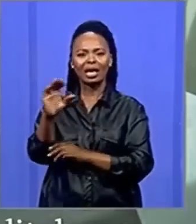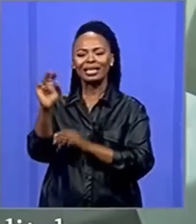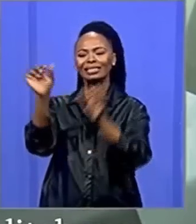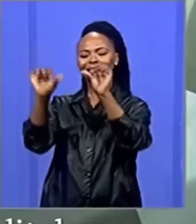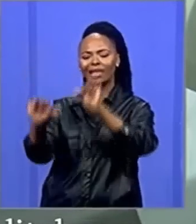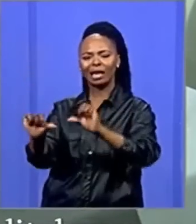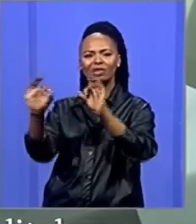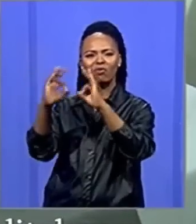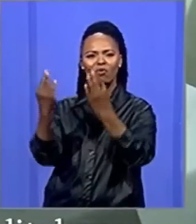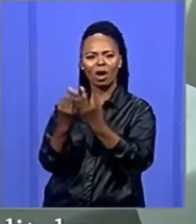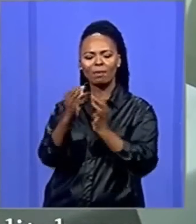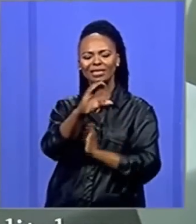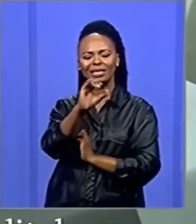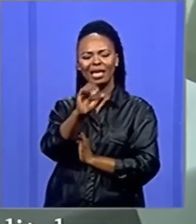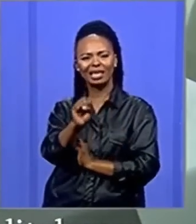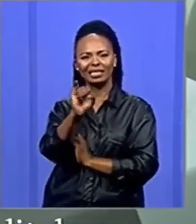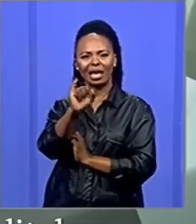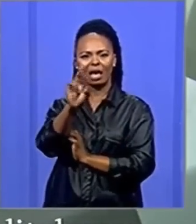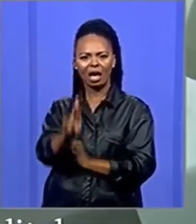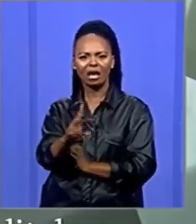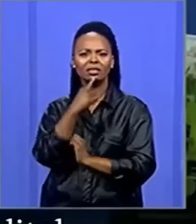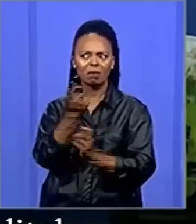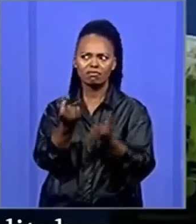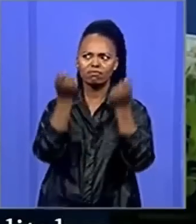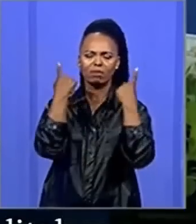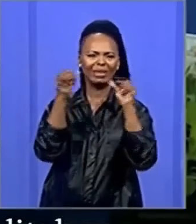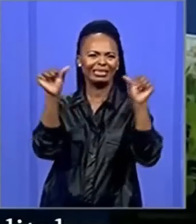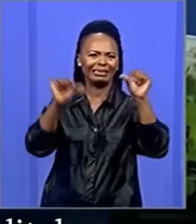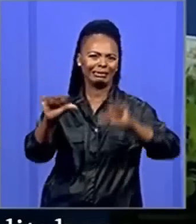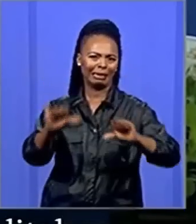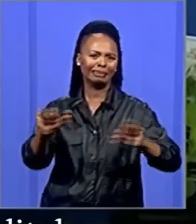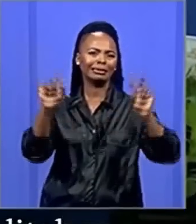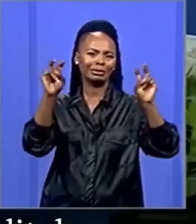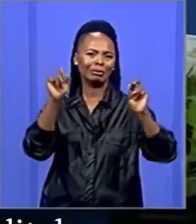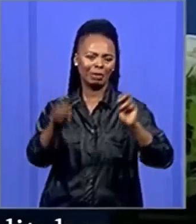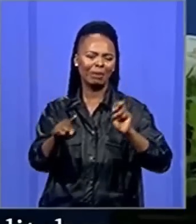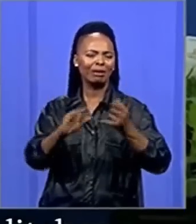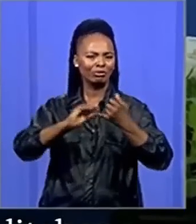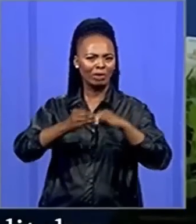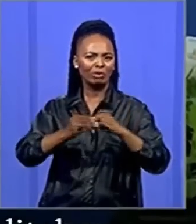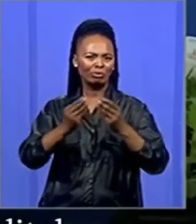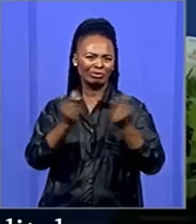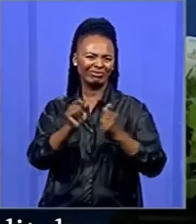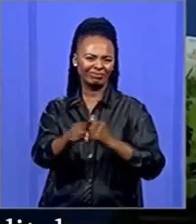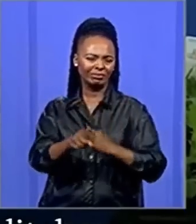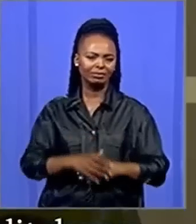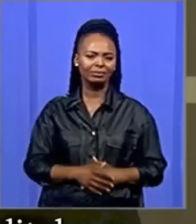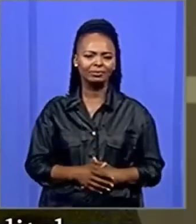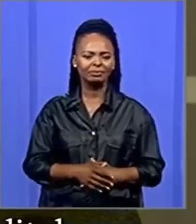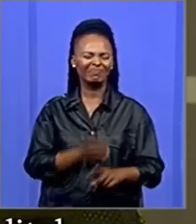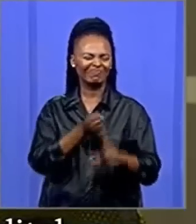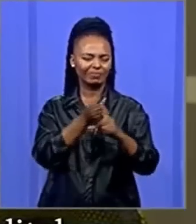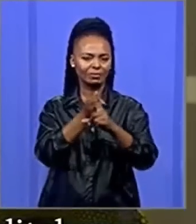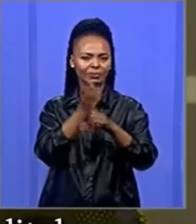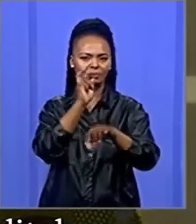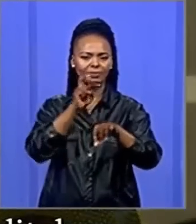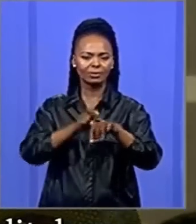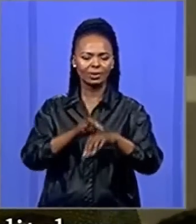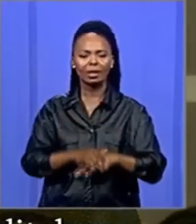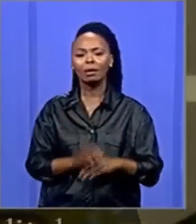CSIR ba re ntlha ya gore ga go bonolo go tlhaloganya science e tshwanetse go gwetlhiwa. I think because the focus is mainly